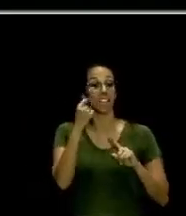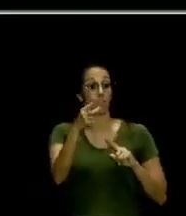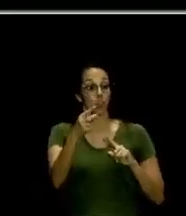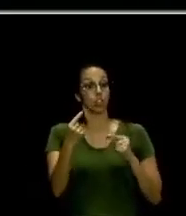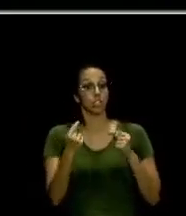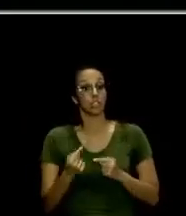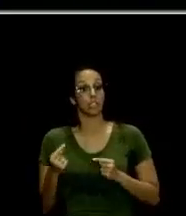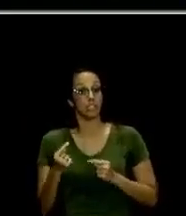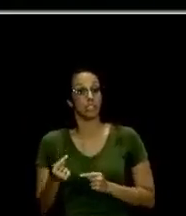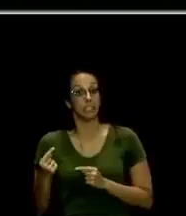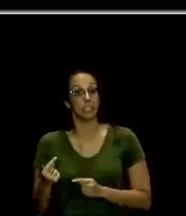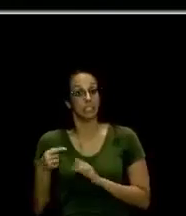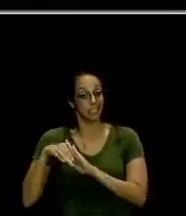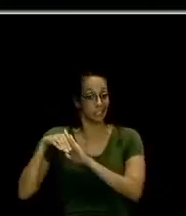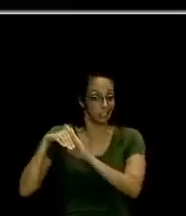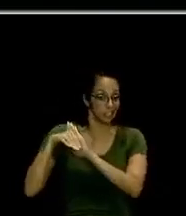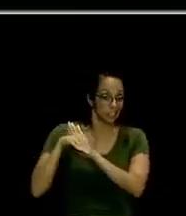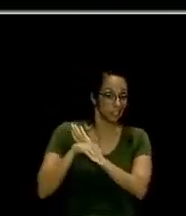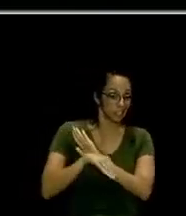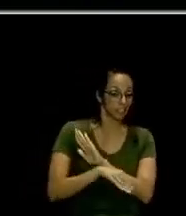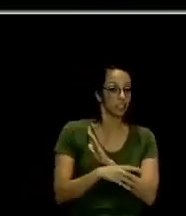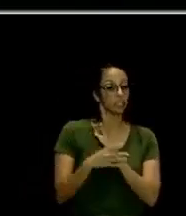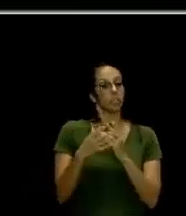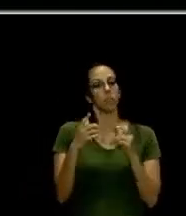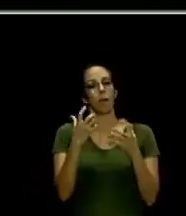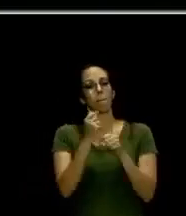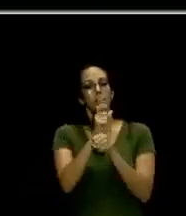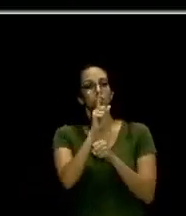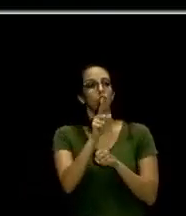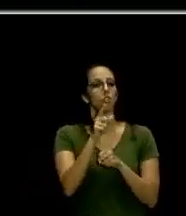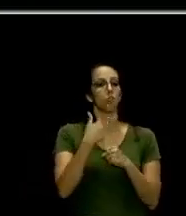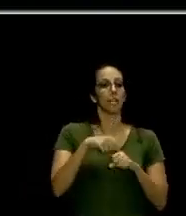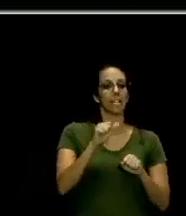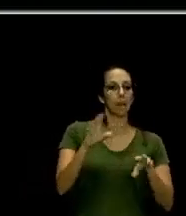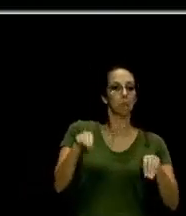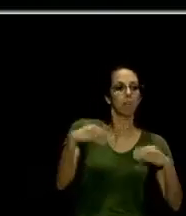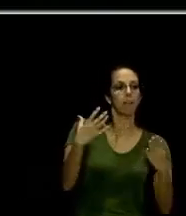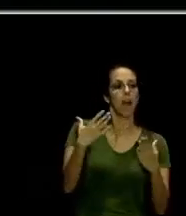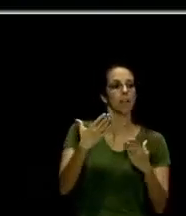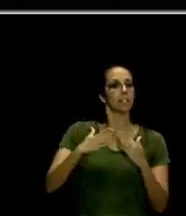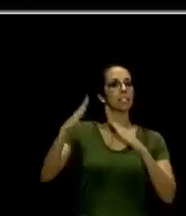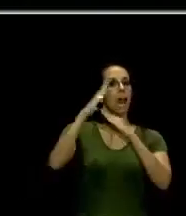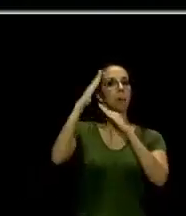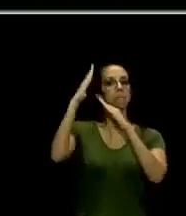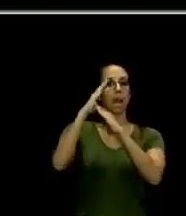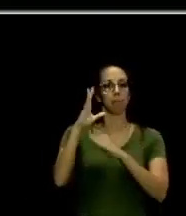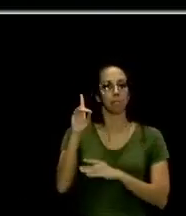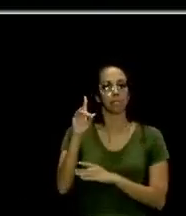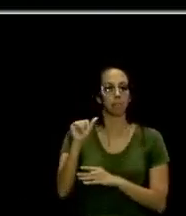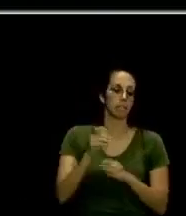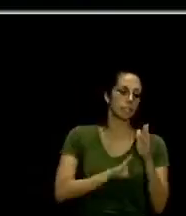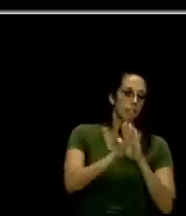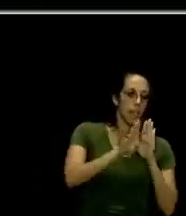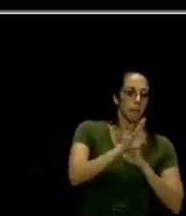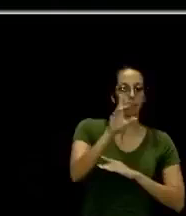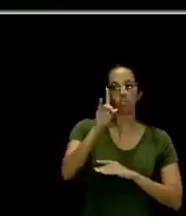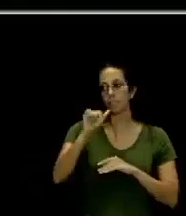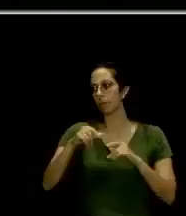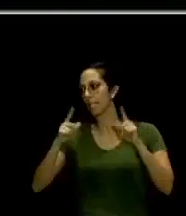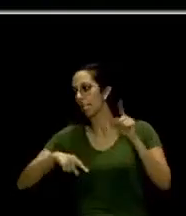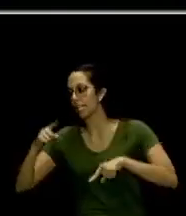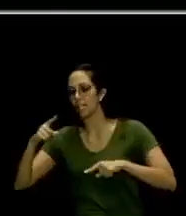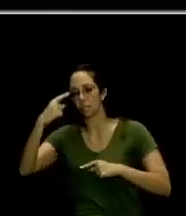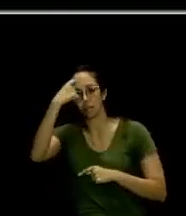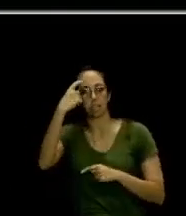we want to make sure that individuals with unique abilities and developmental disabilities, that the individuals showing up